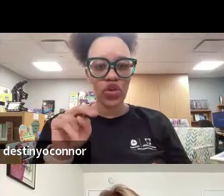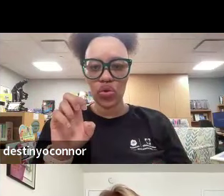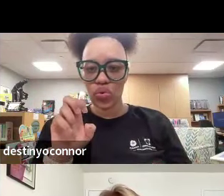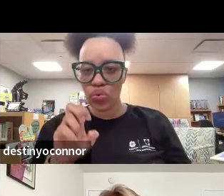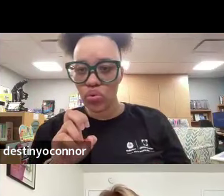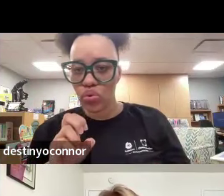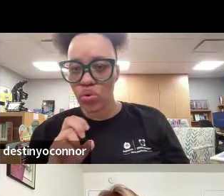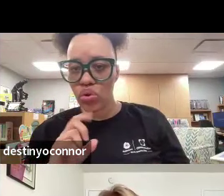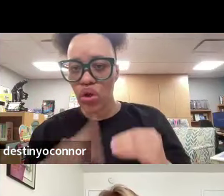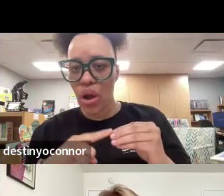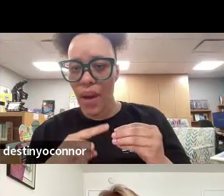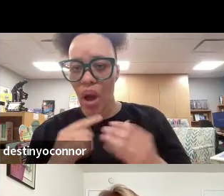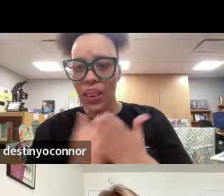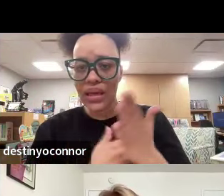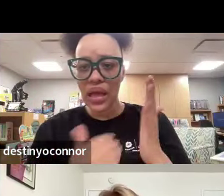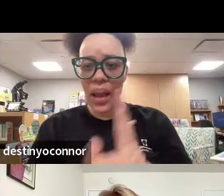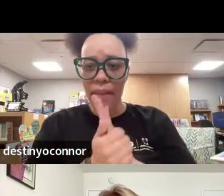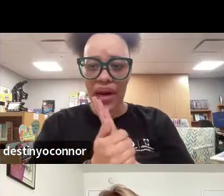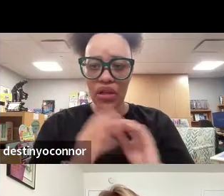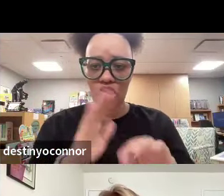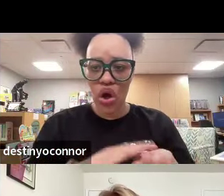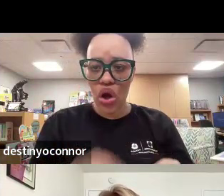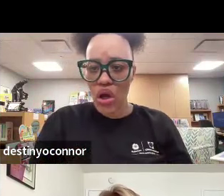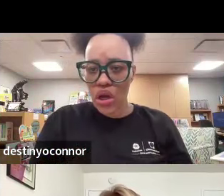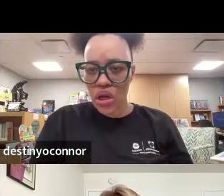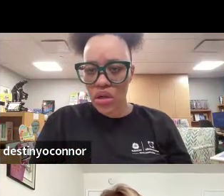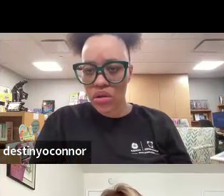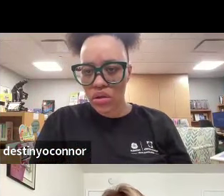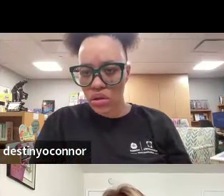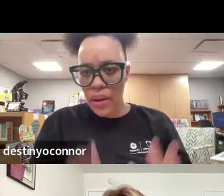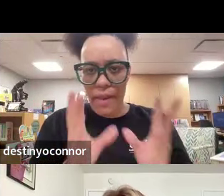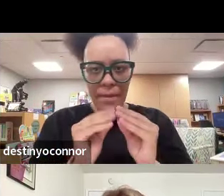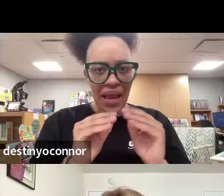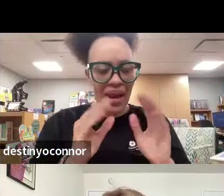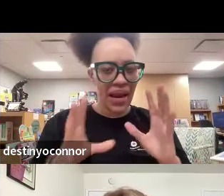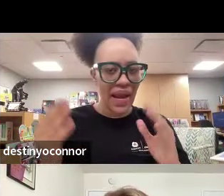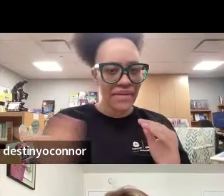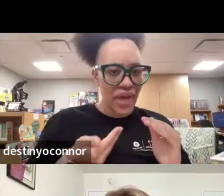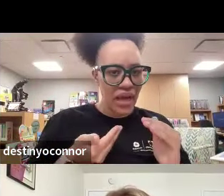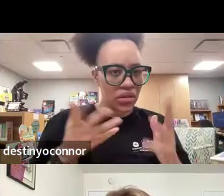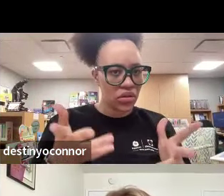And then next we have Amy June talking about